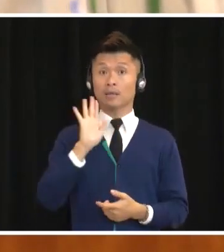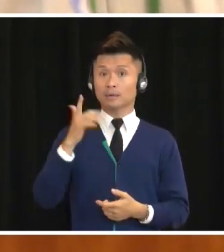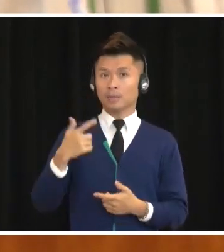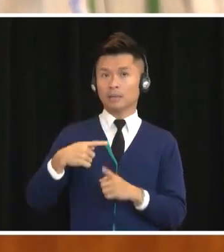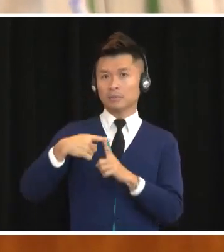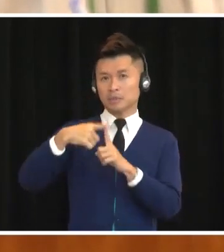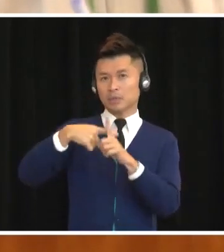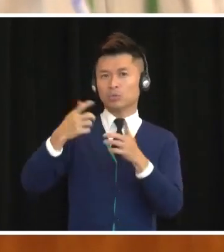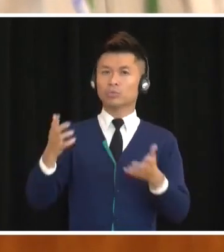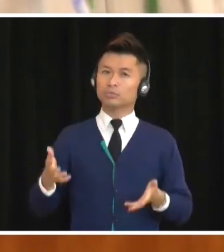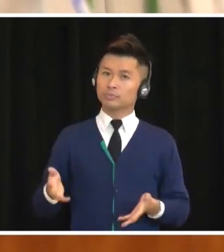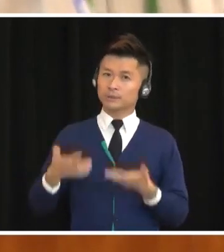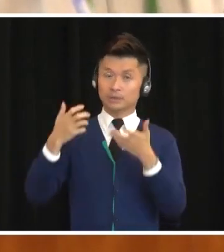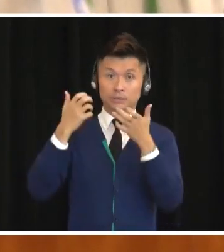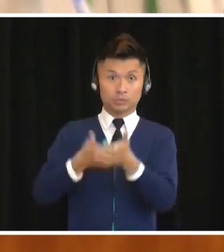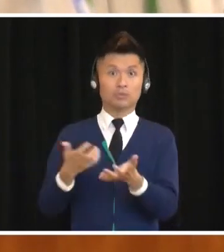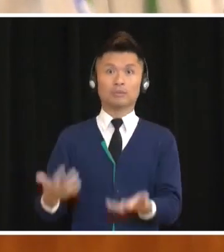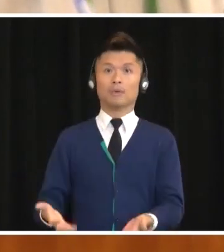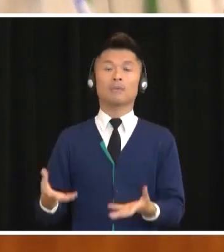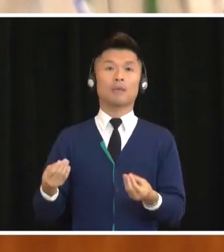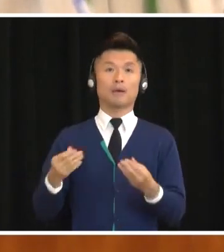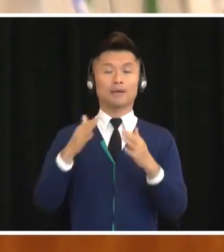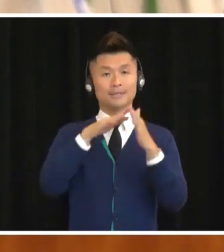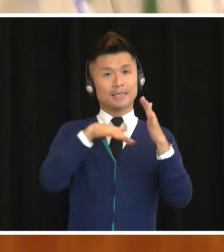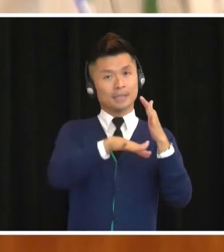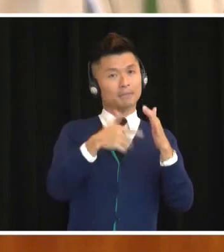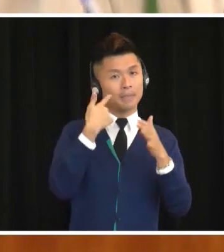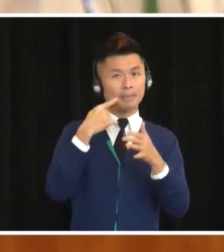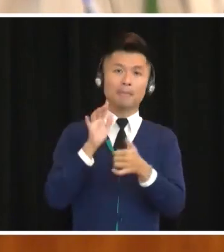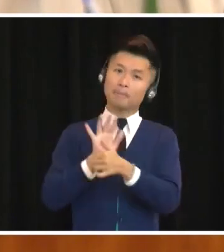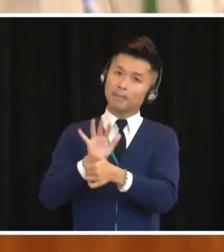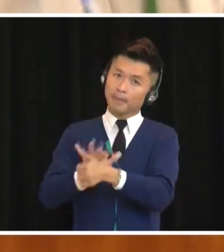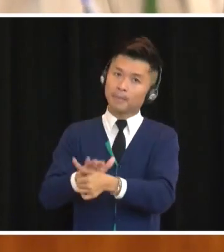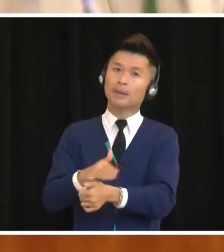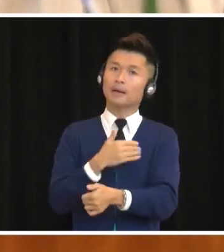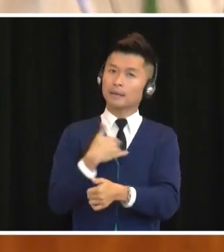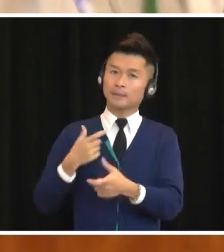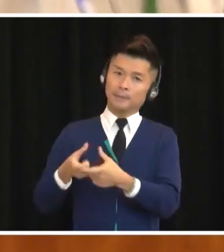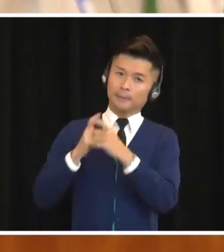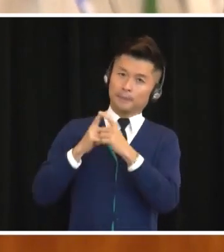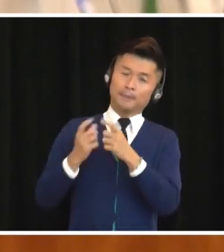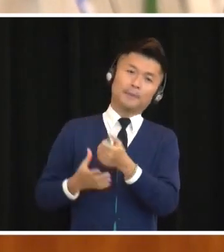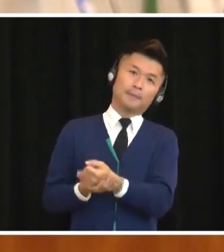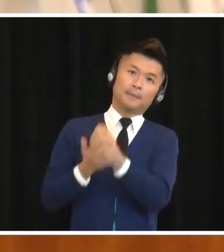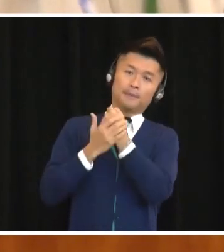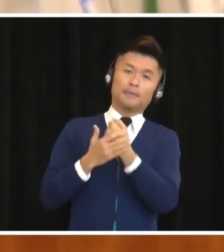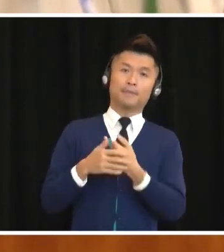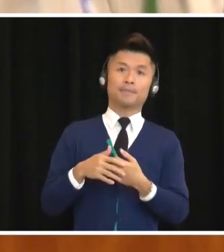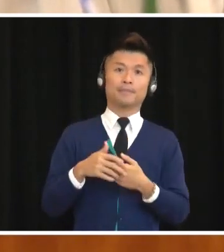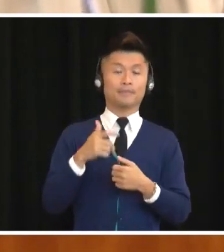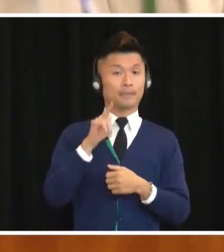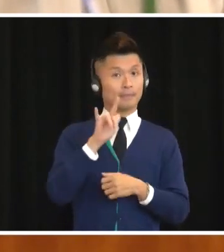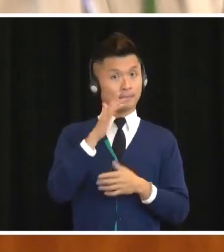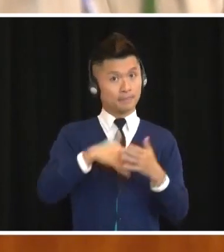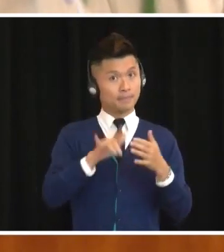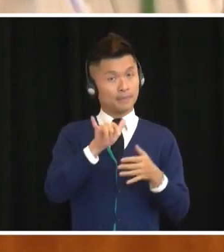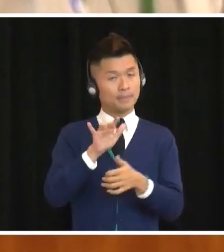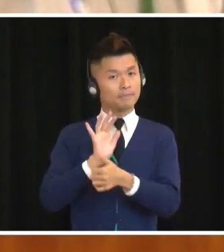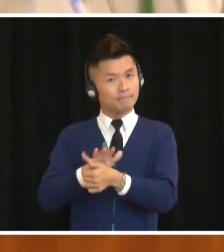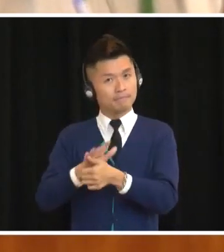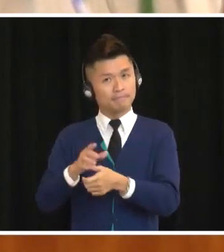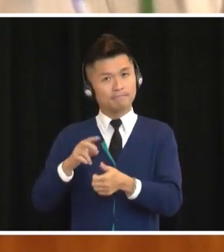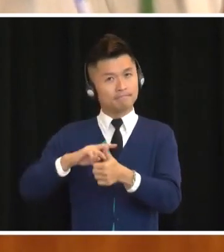But if the juvenile is found to engage in problematic behaviors, but he